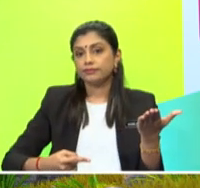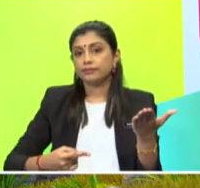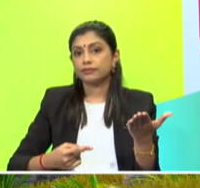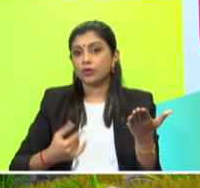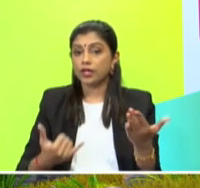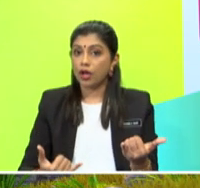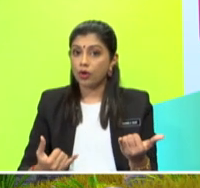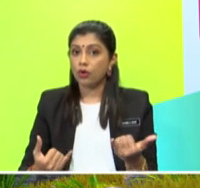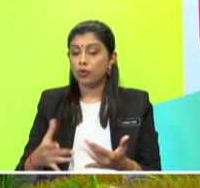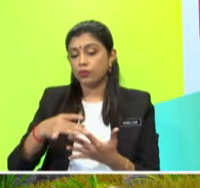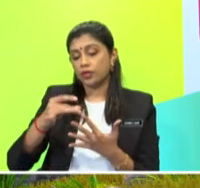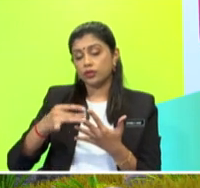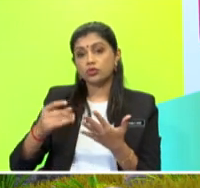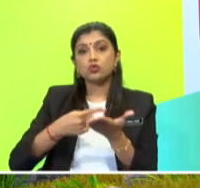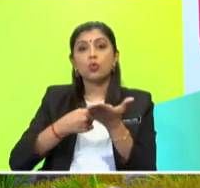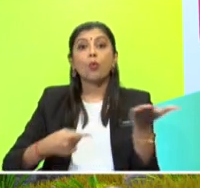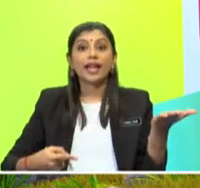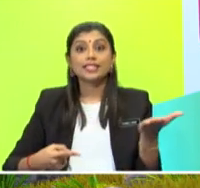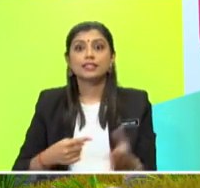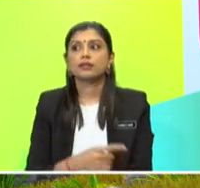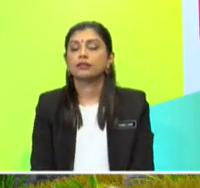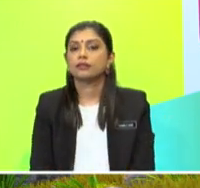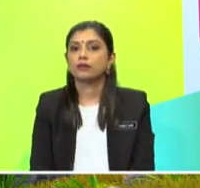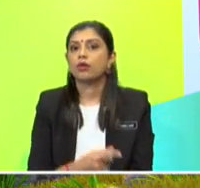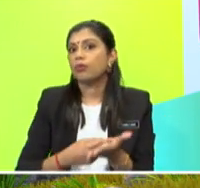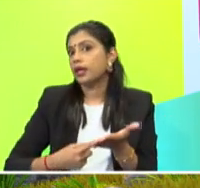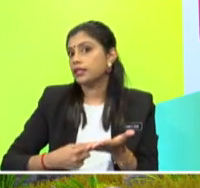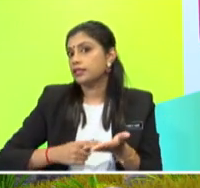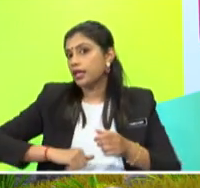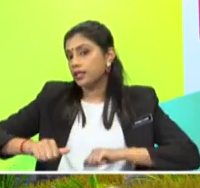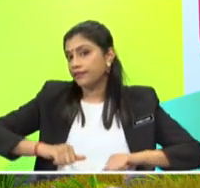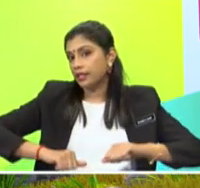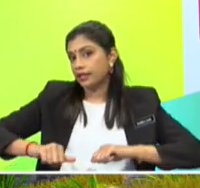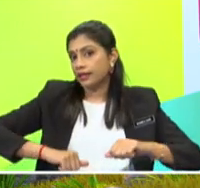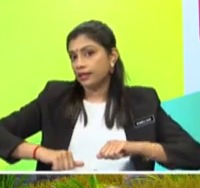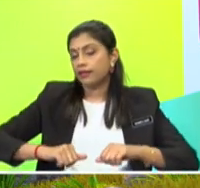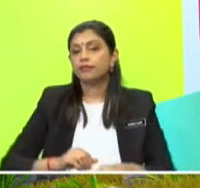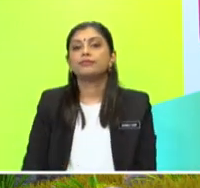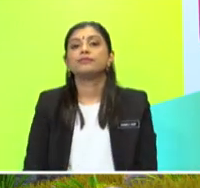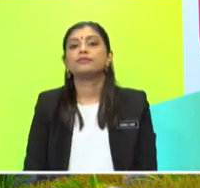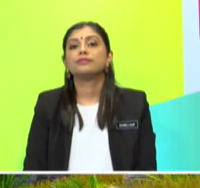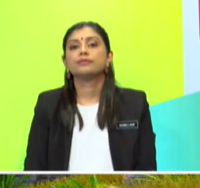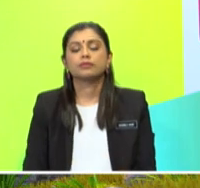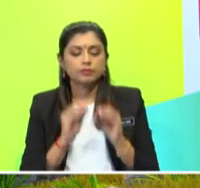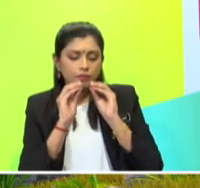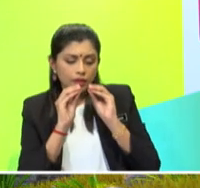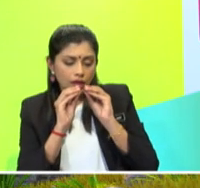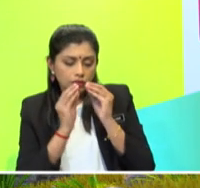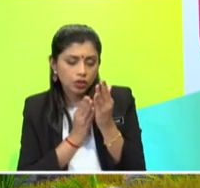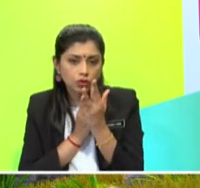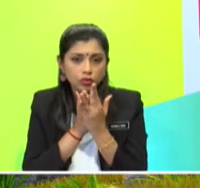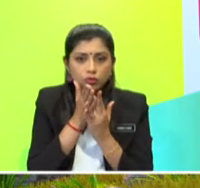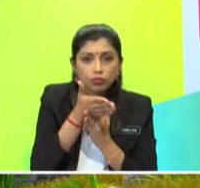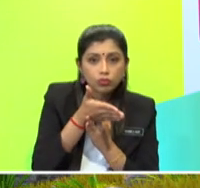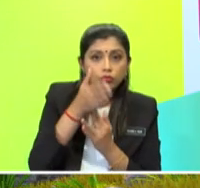what is the question? What is the activity? Activity of what? Educating through exposure. Can you see the color